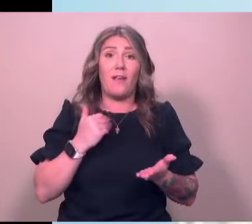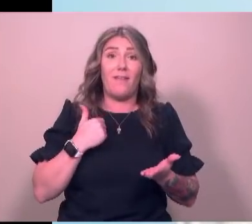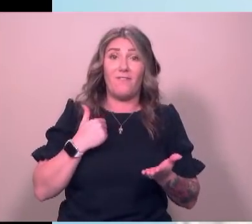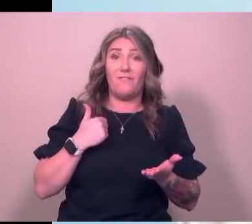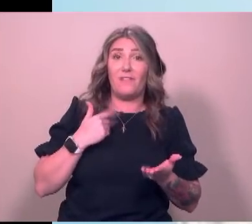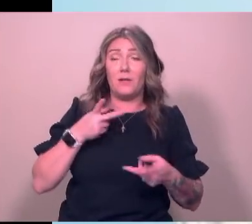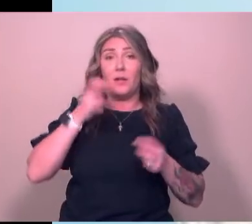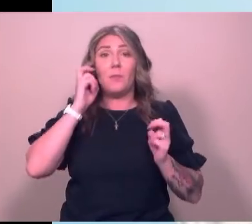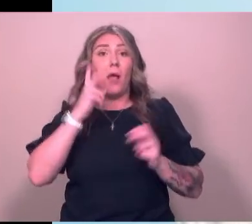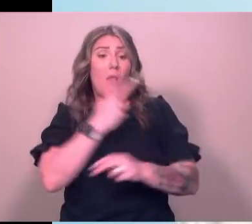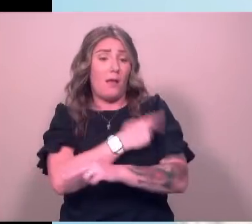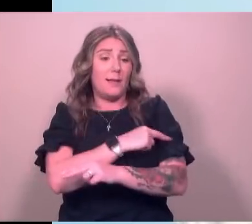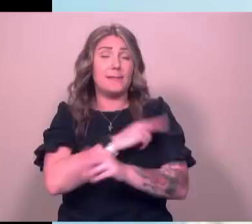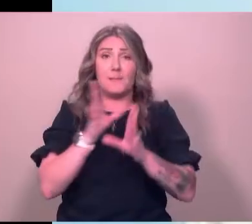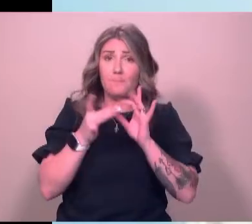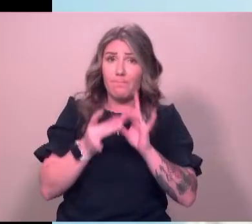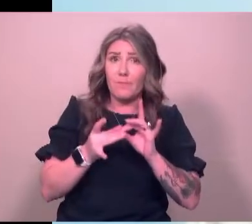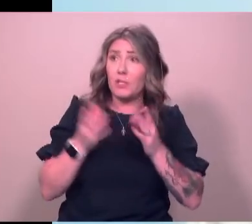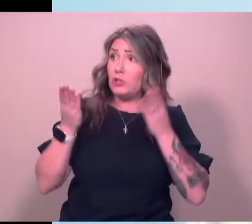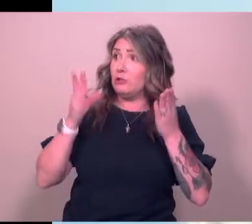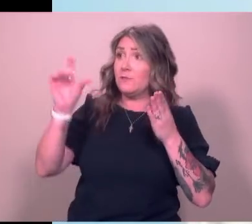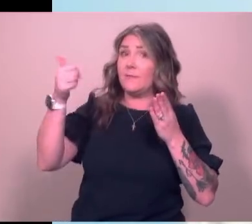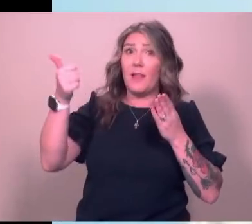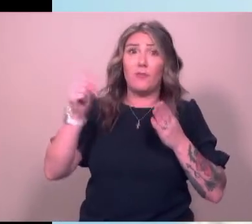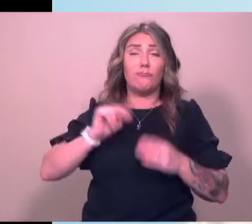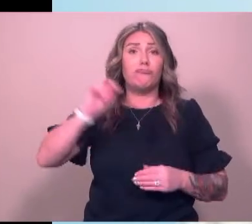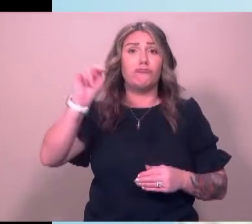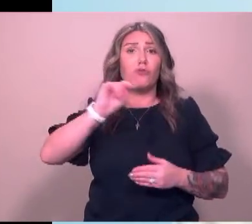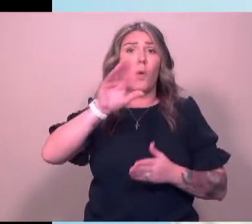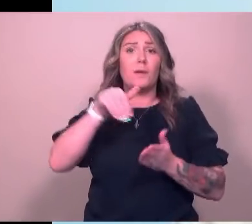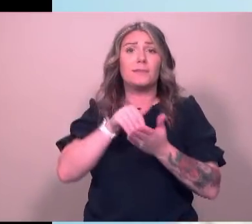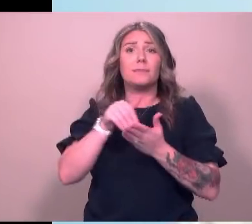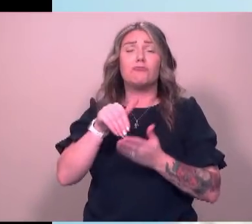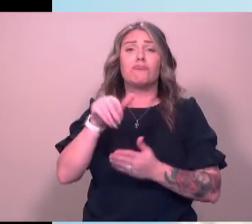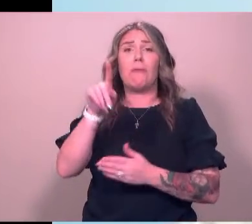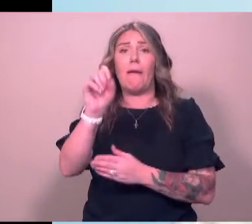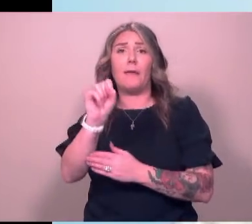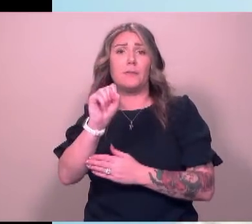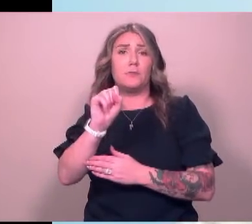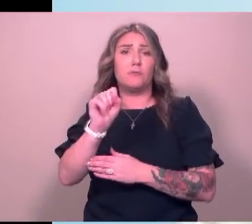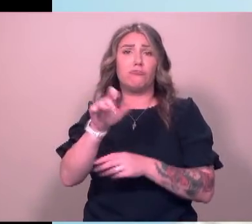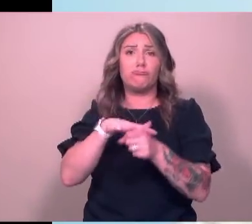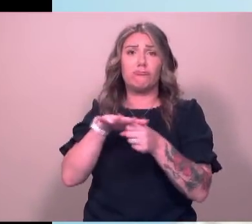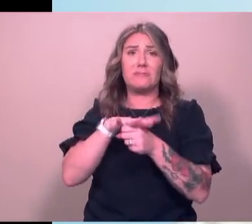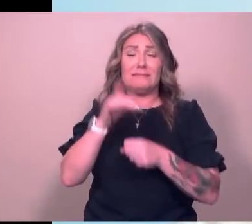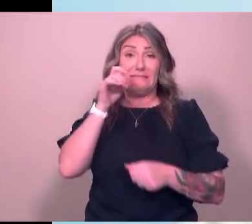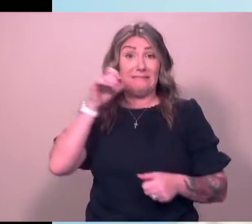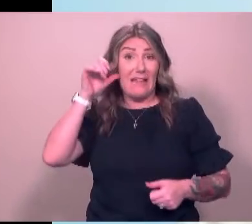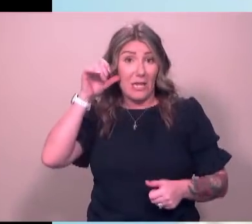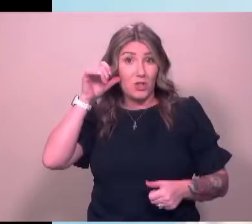hospitals who are affiliated, and we serve a lot of others in the North Central Kansas region. And just yesterday alone, I took three